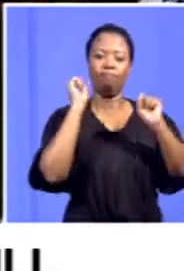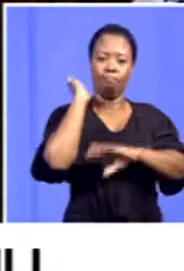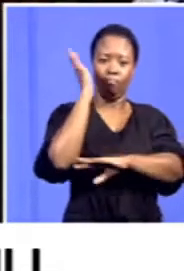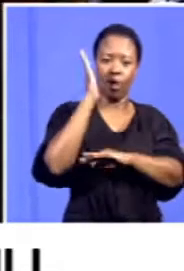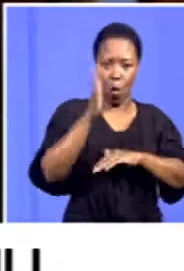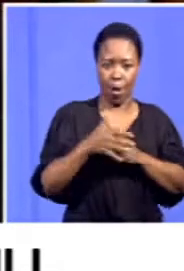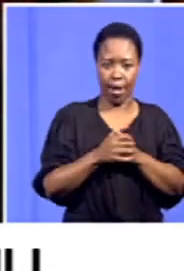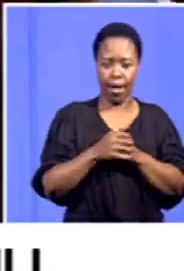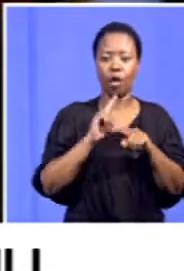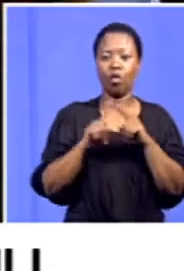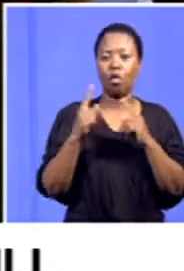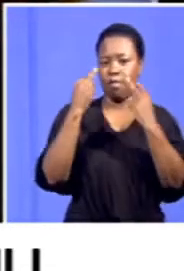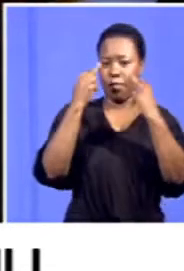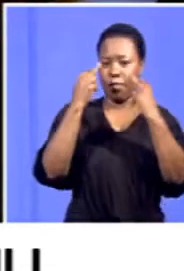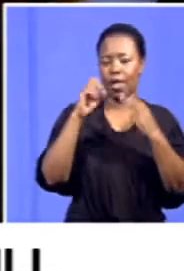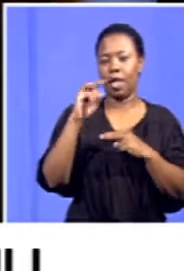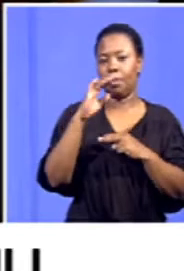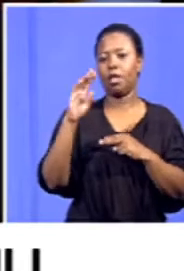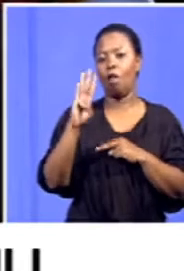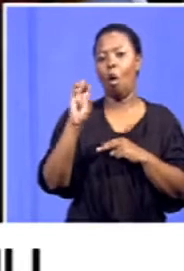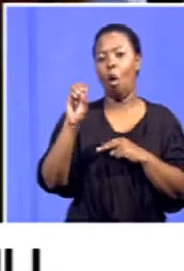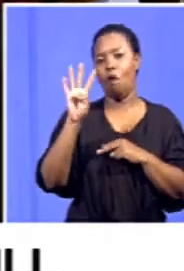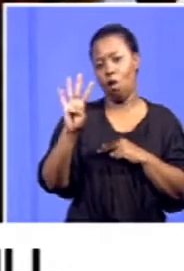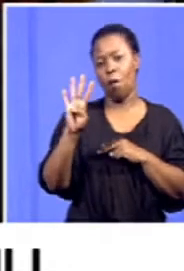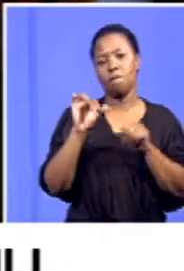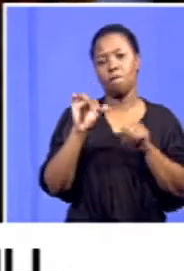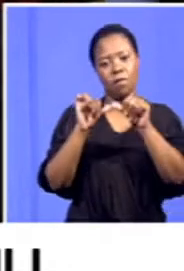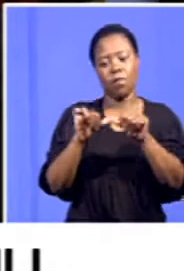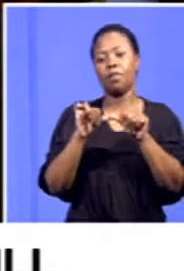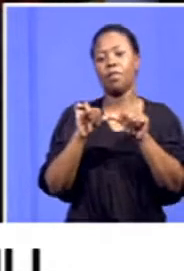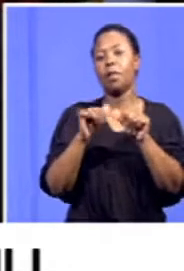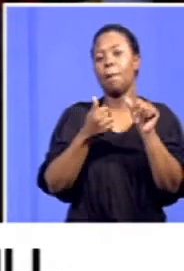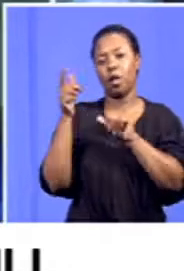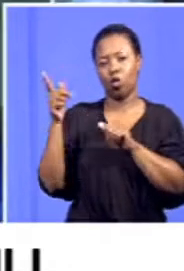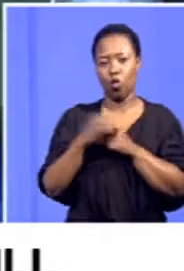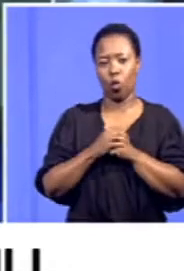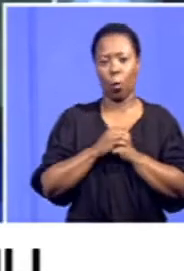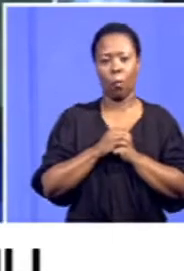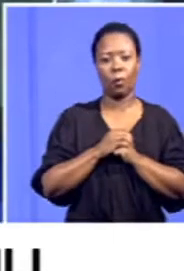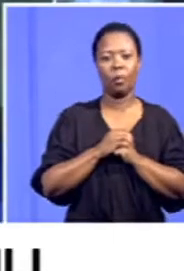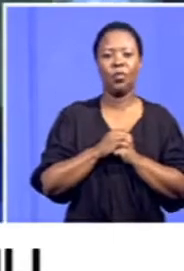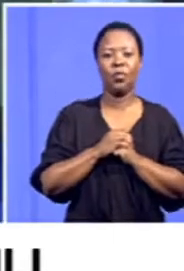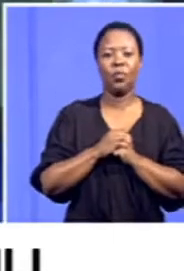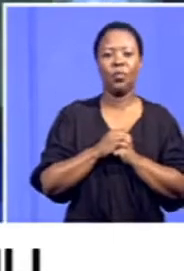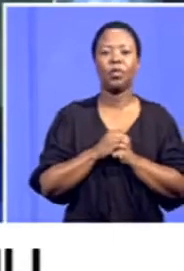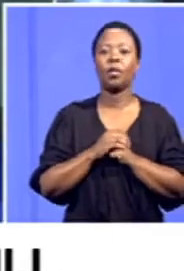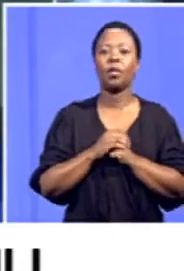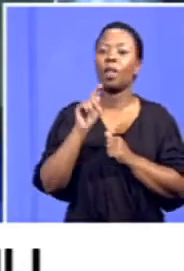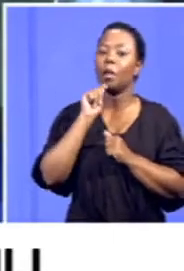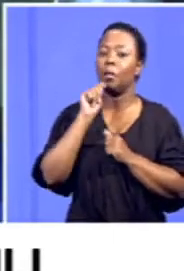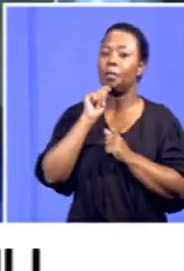to SABC News on Channel 4. With that said, it's back to you in studio. We